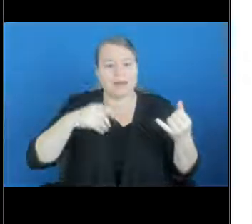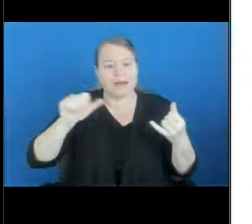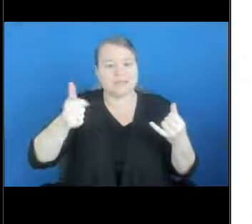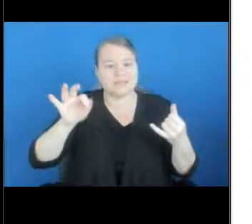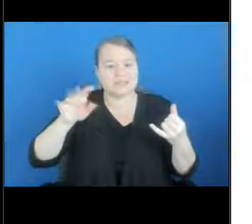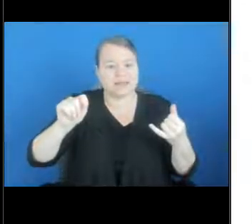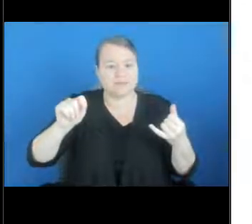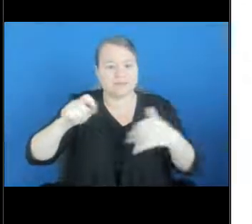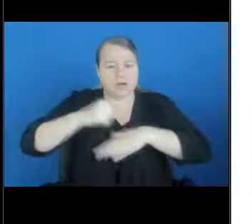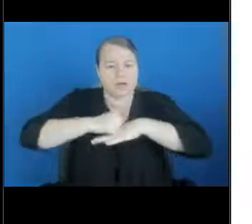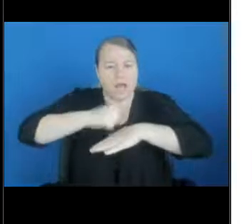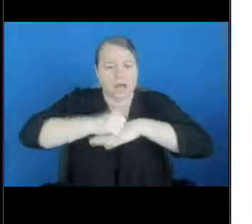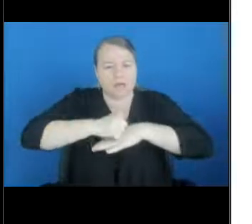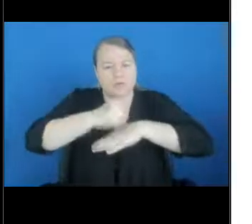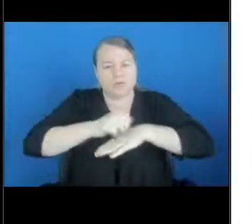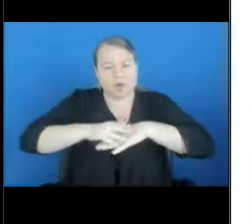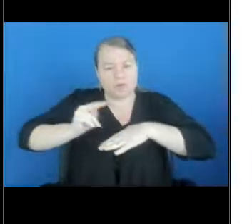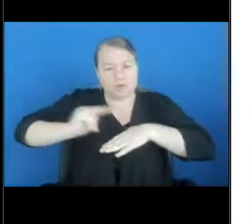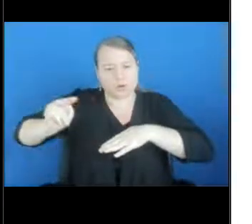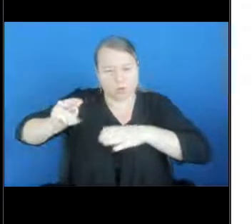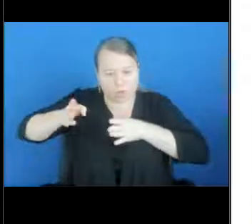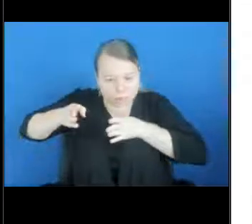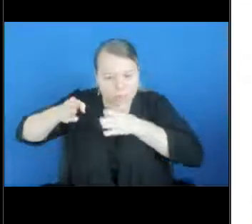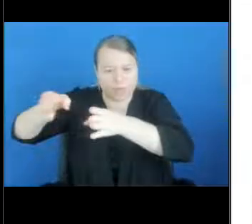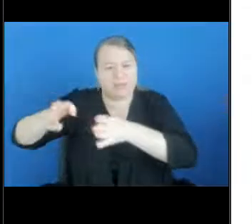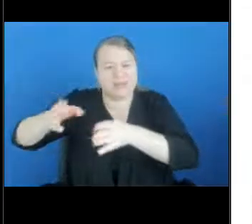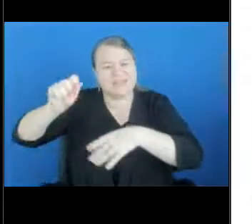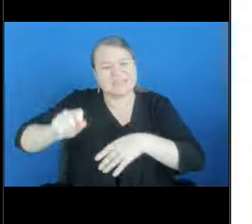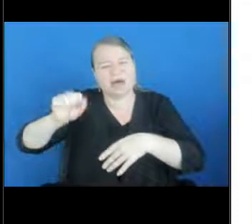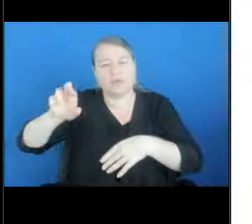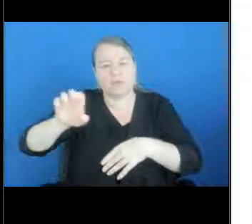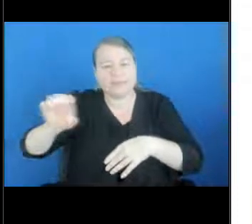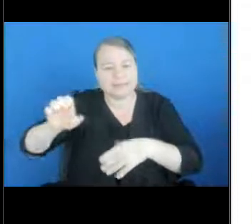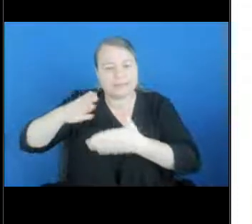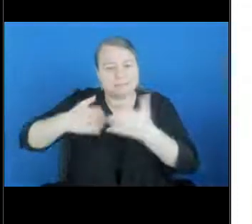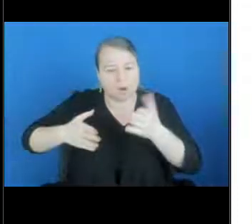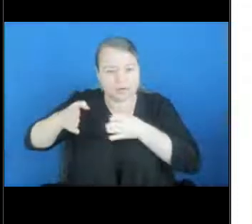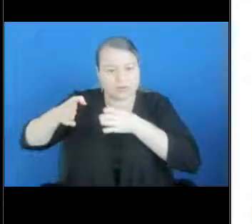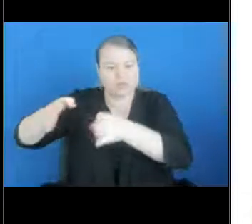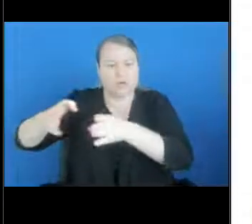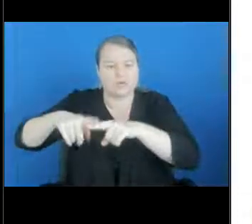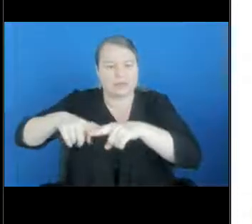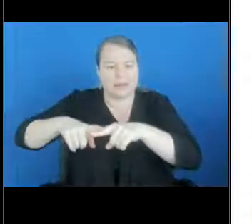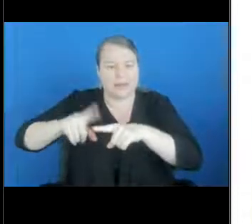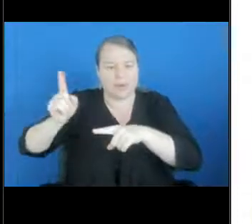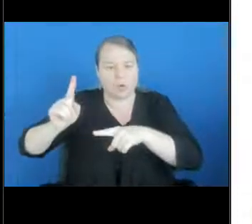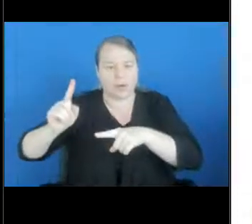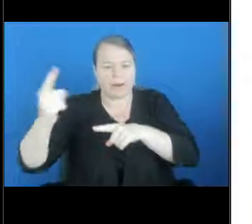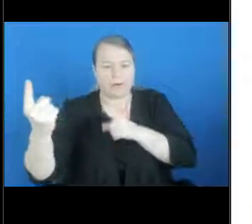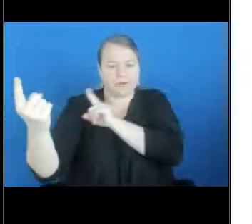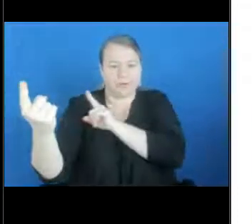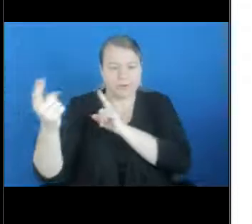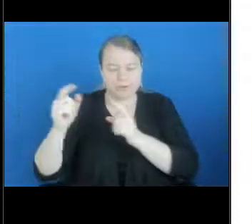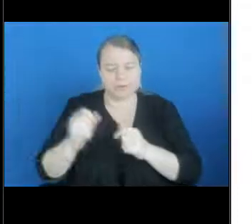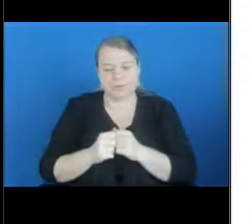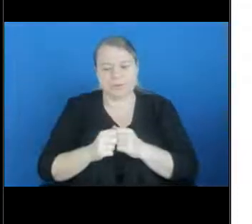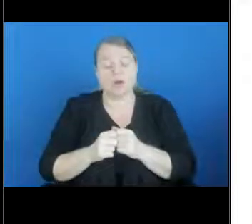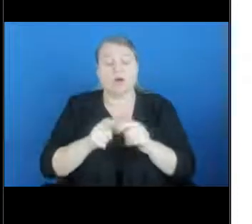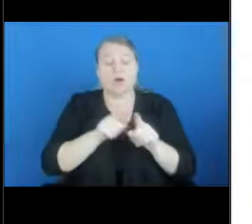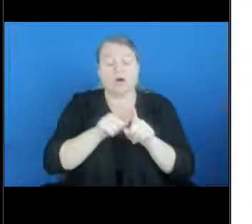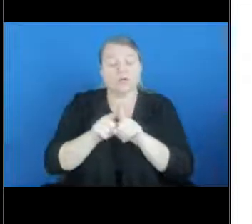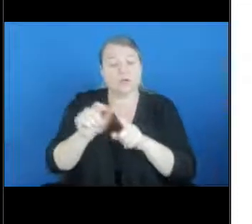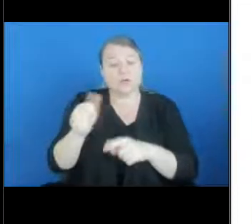on the northbound side. That's the south or east side of the roadway, depending on where you are in the project, and a 10-foot concrete